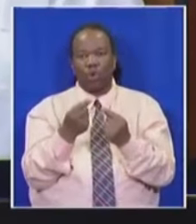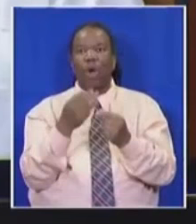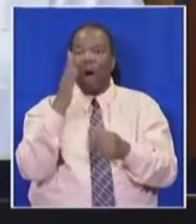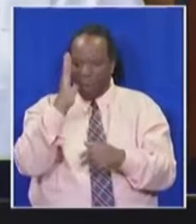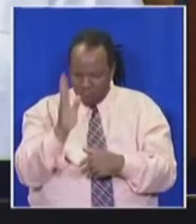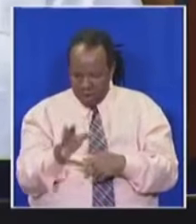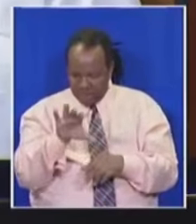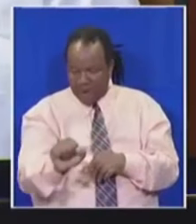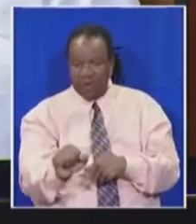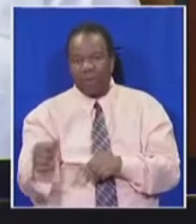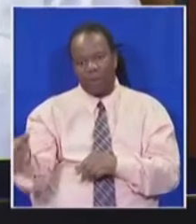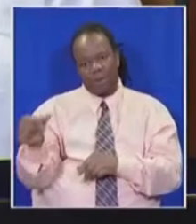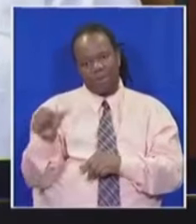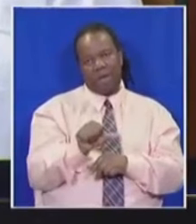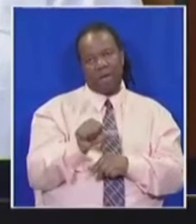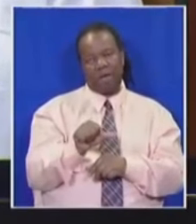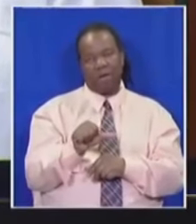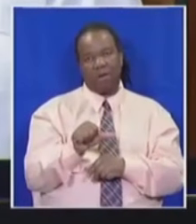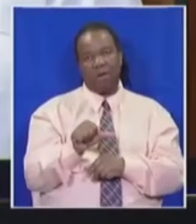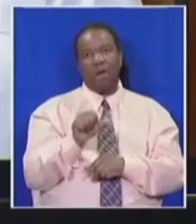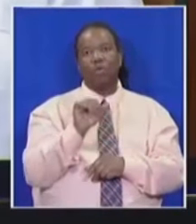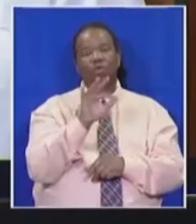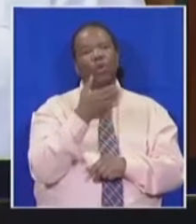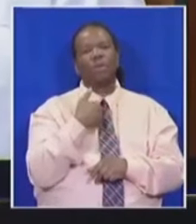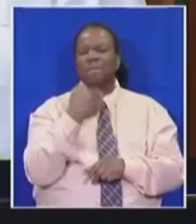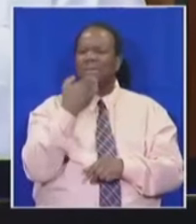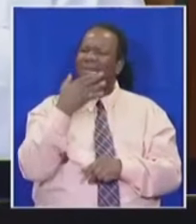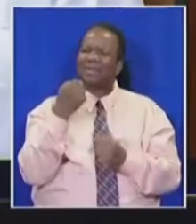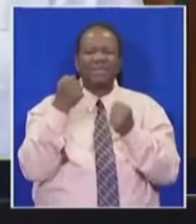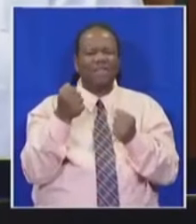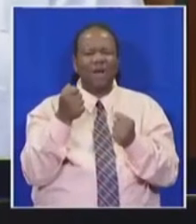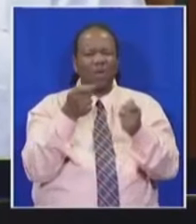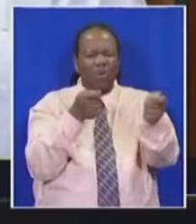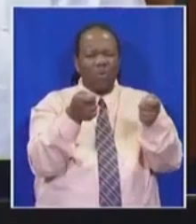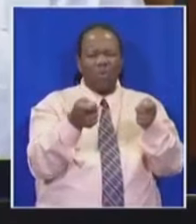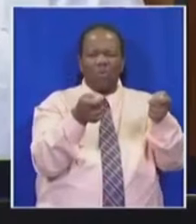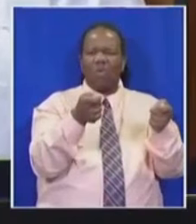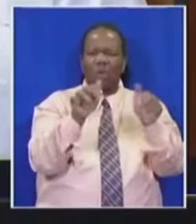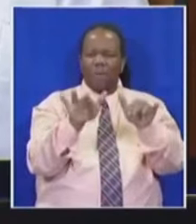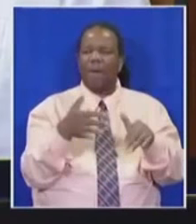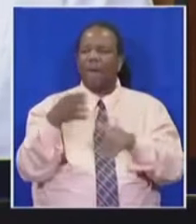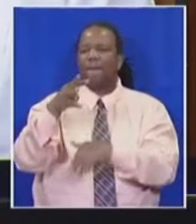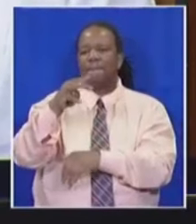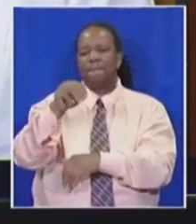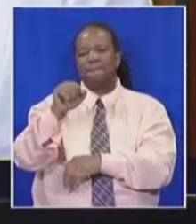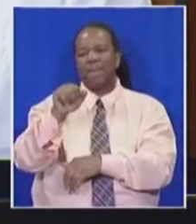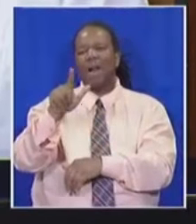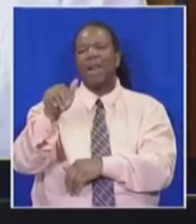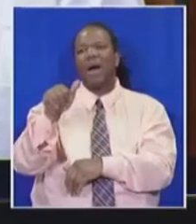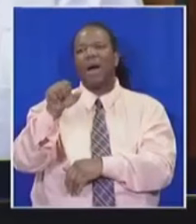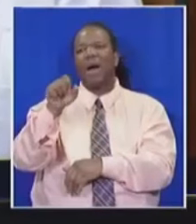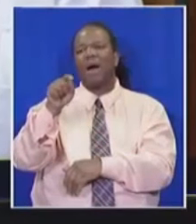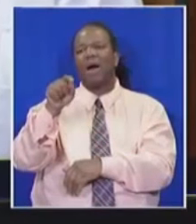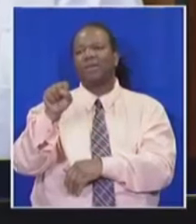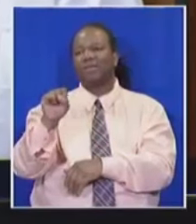just making difficult for the House to run. Honourable Malachi, please proceed. Deputy Speaker. Yes,